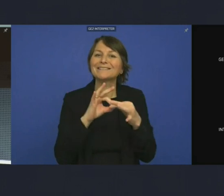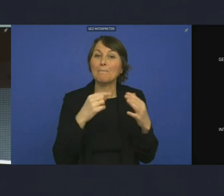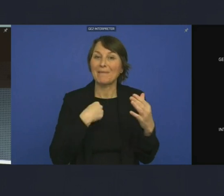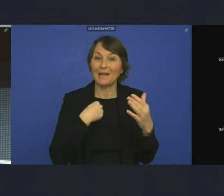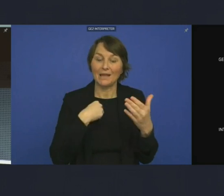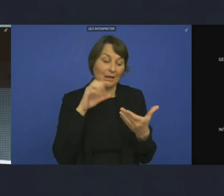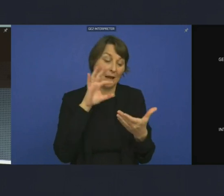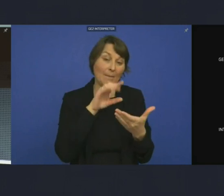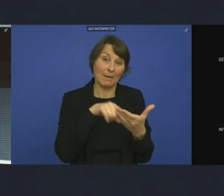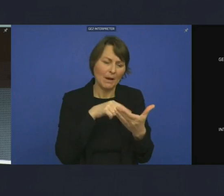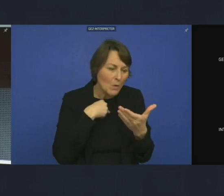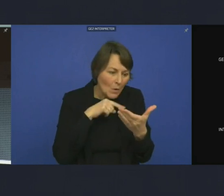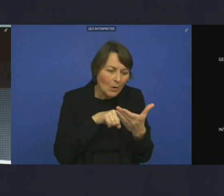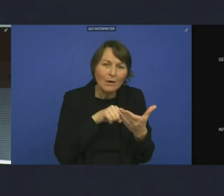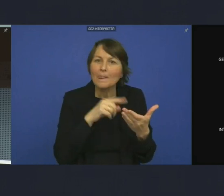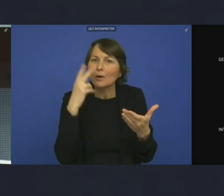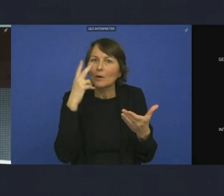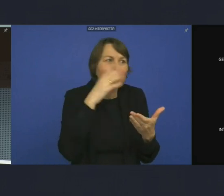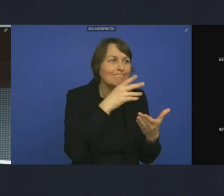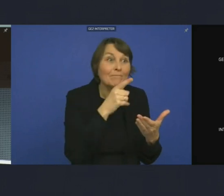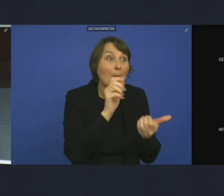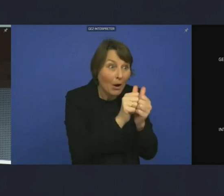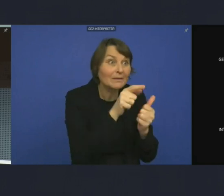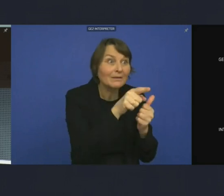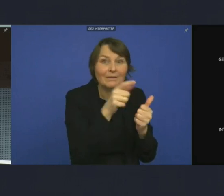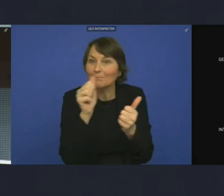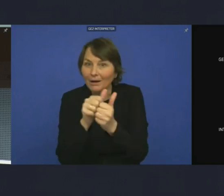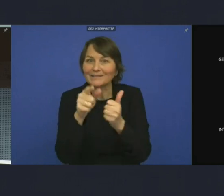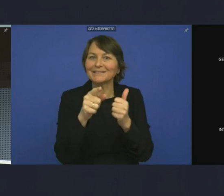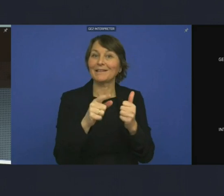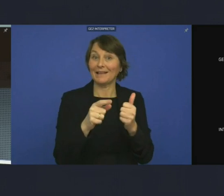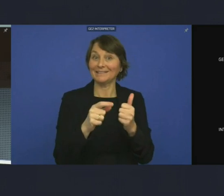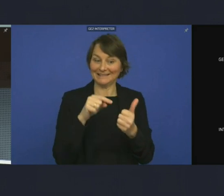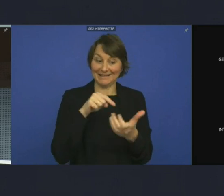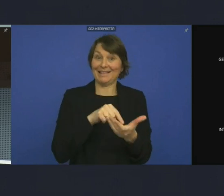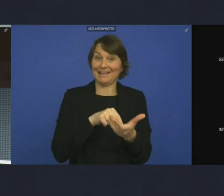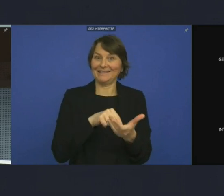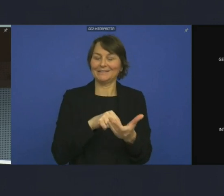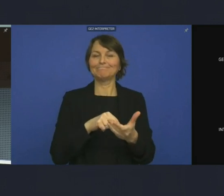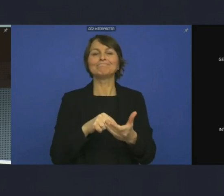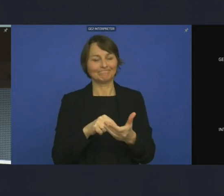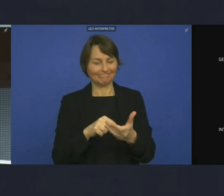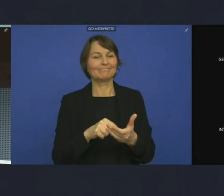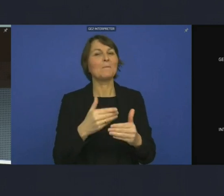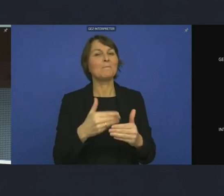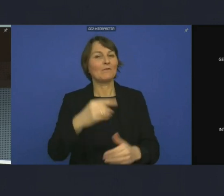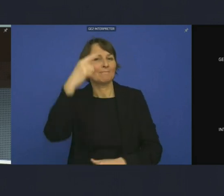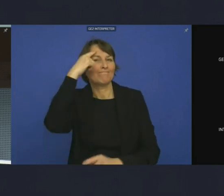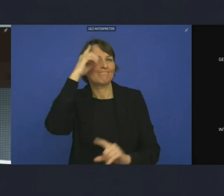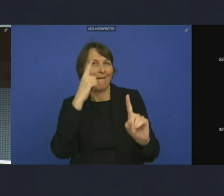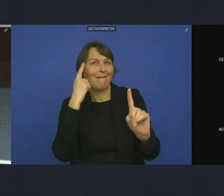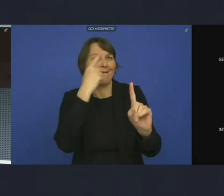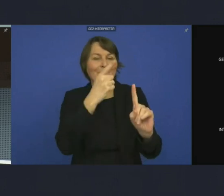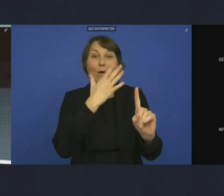for some partners. So this is exactly what was the idea when we launched the Info Days, is that is an opportunity for